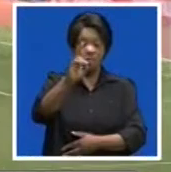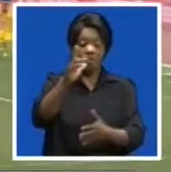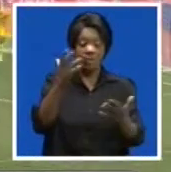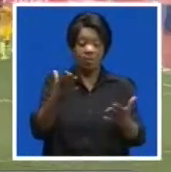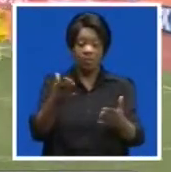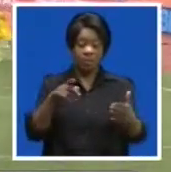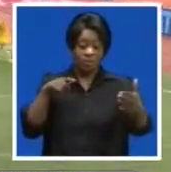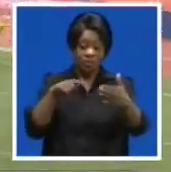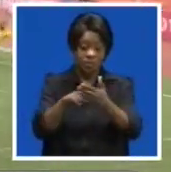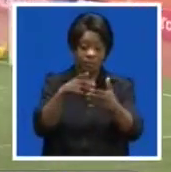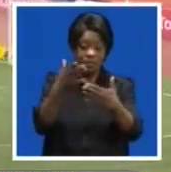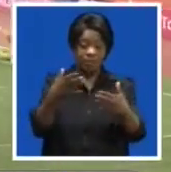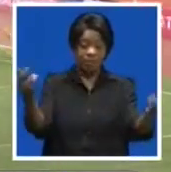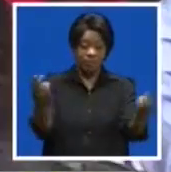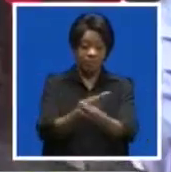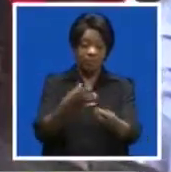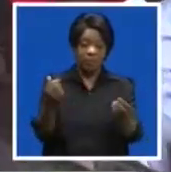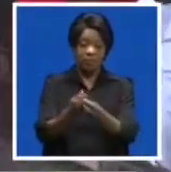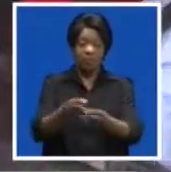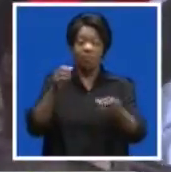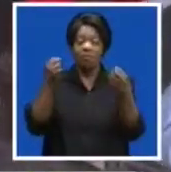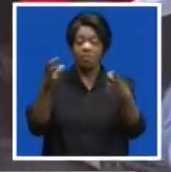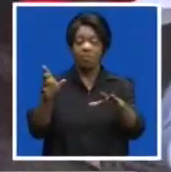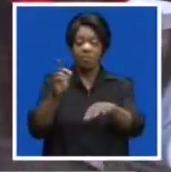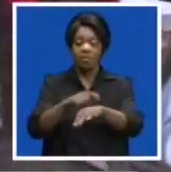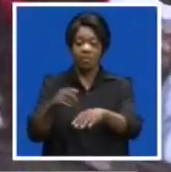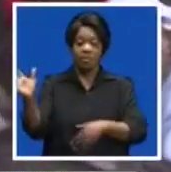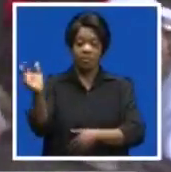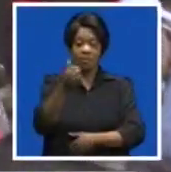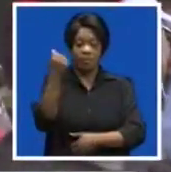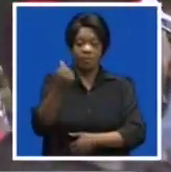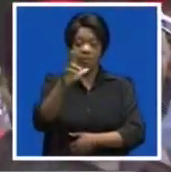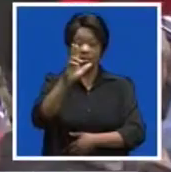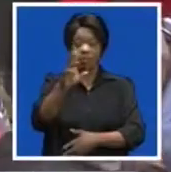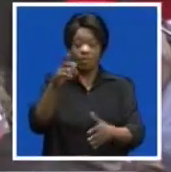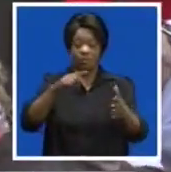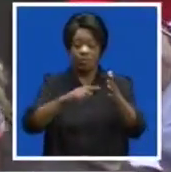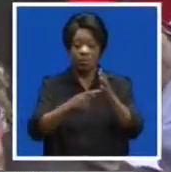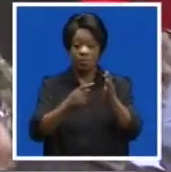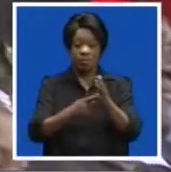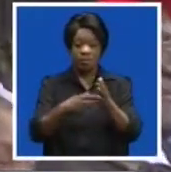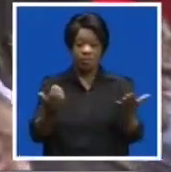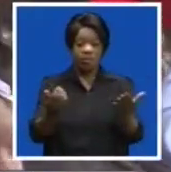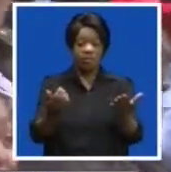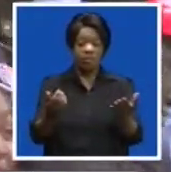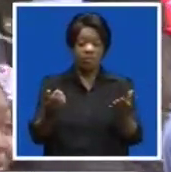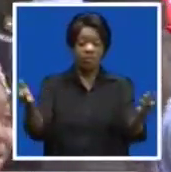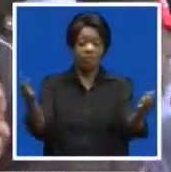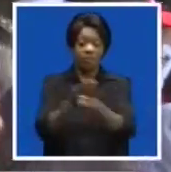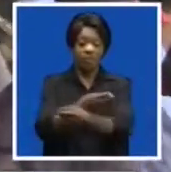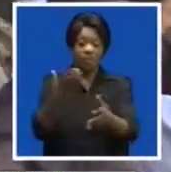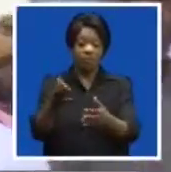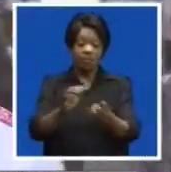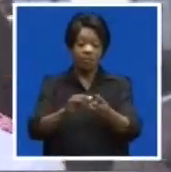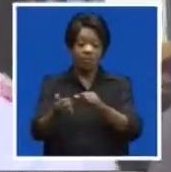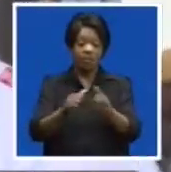range. Now, both teams missed several chances to grab the 3 points late in the